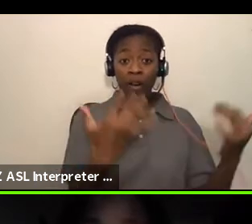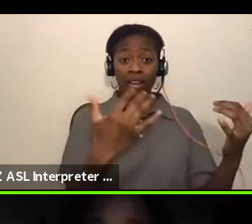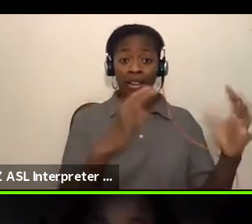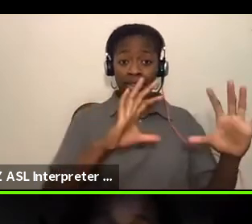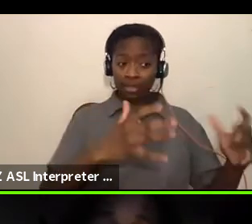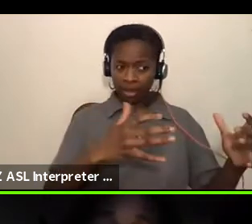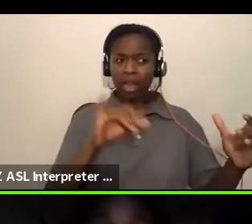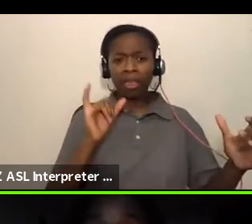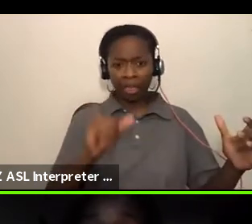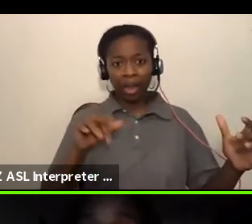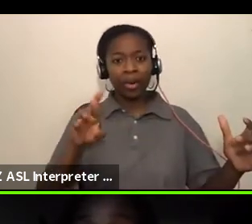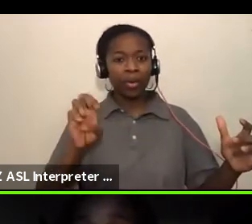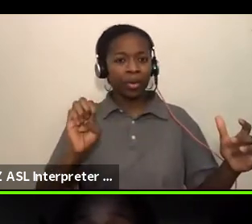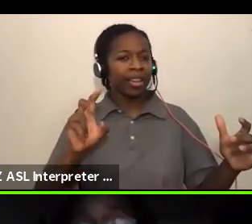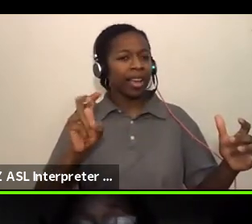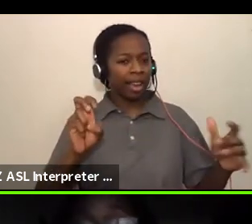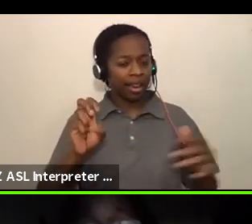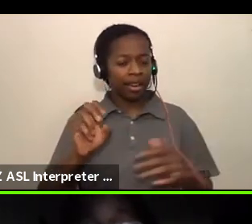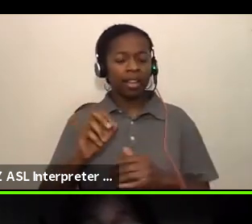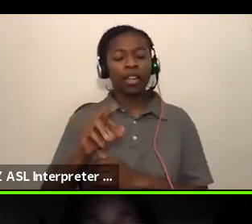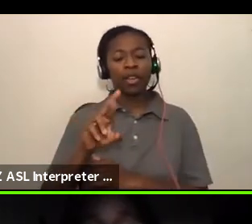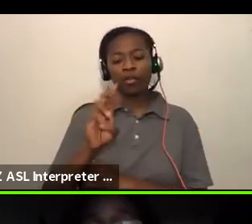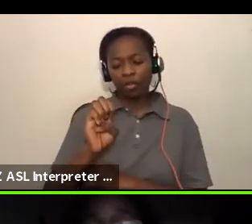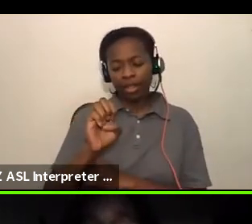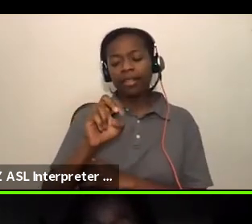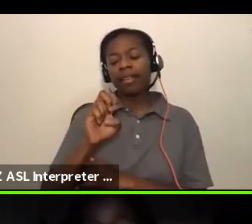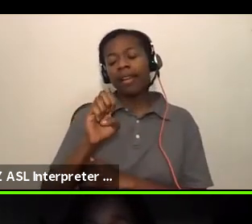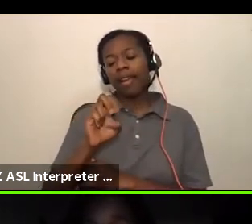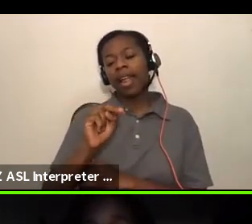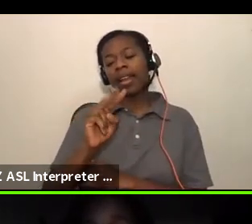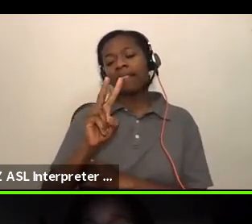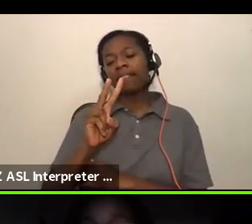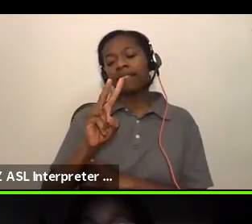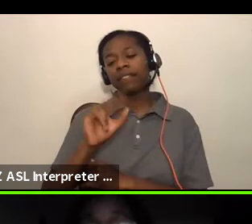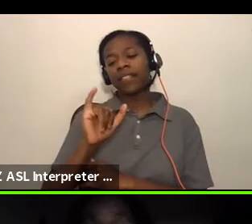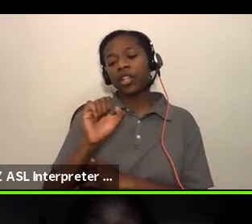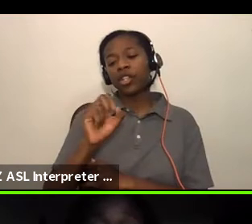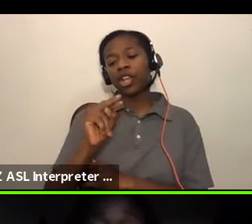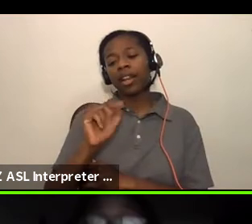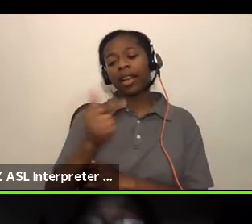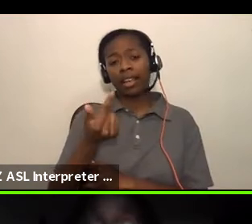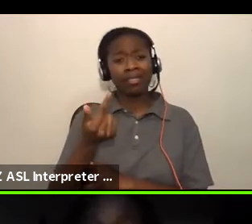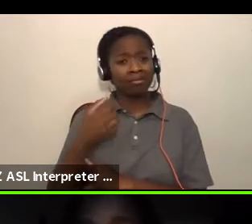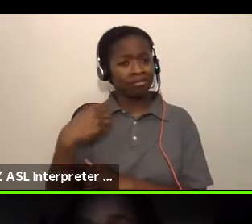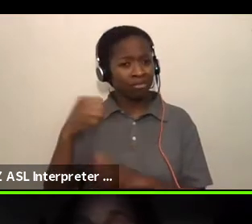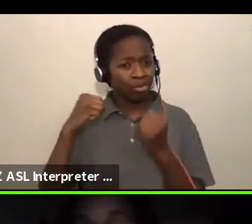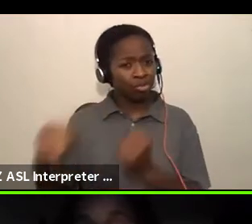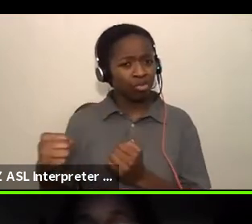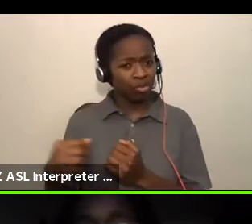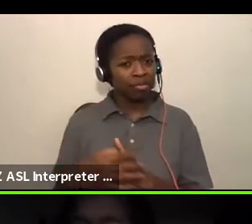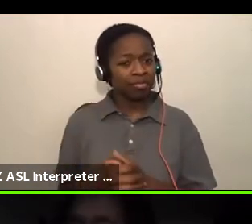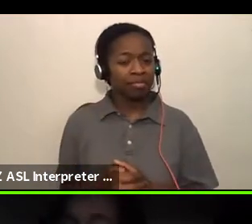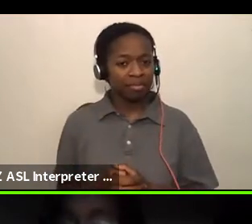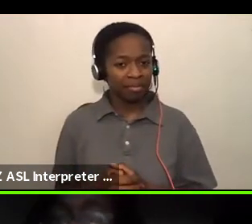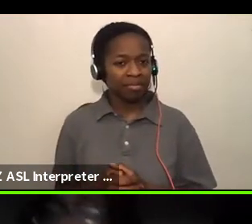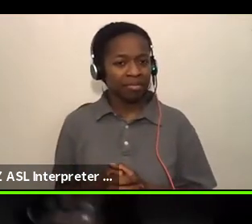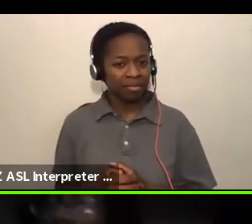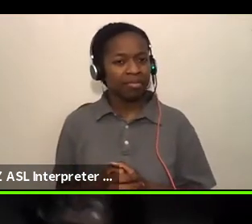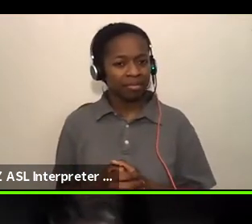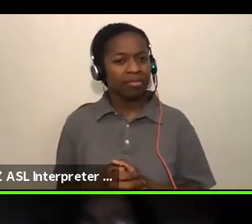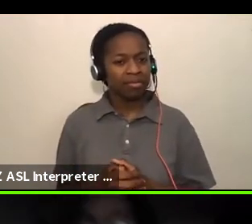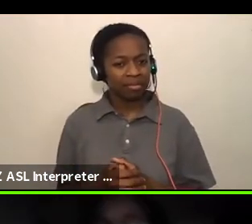super strong because when we think about American theater, when we think about the ways of the audience of American theater, it kind of